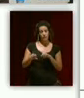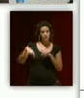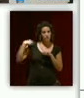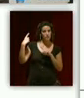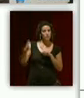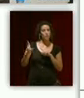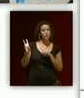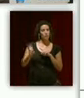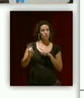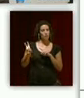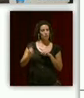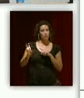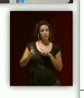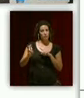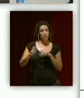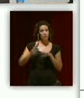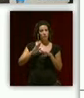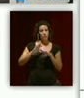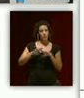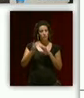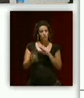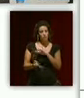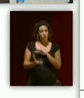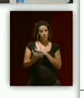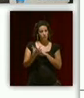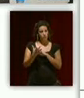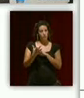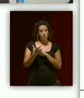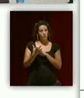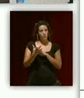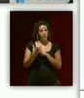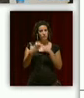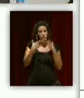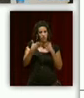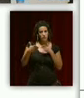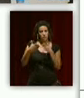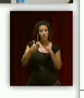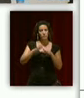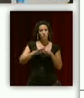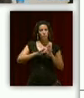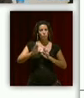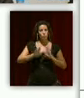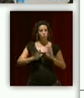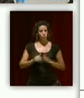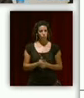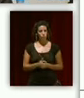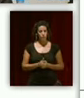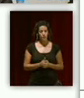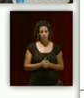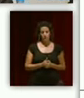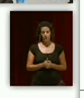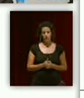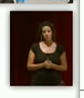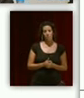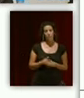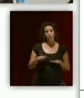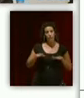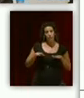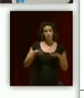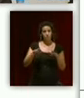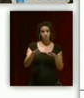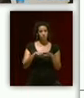space point, and afterwards this would be a passing or passage point to create